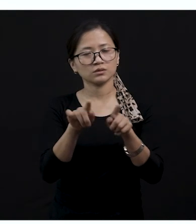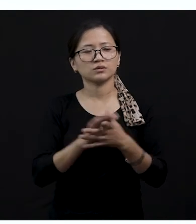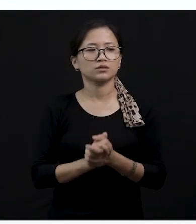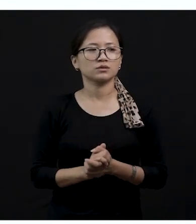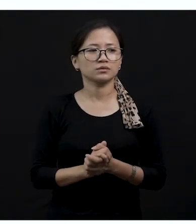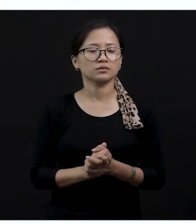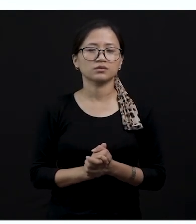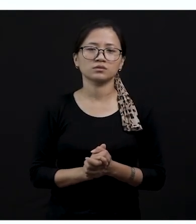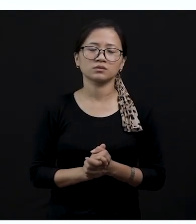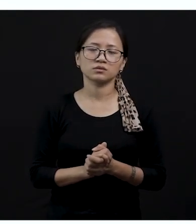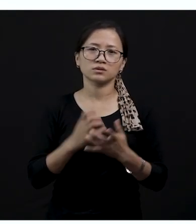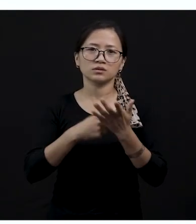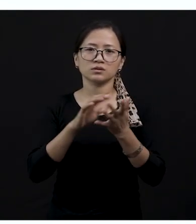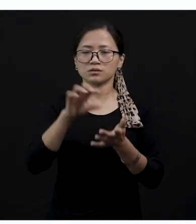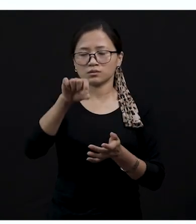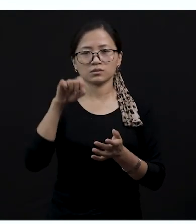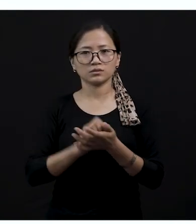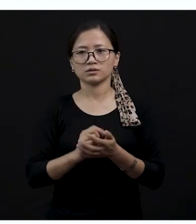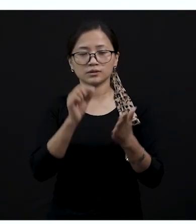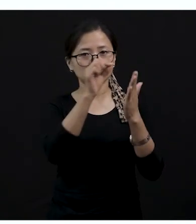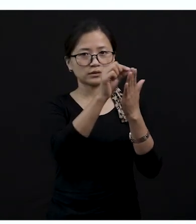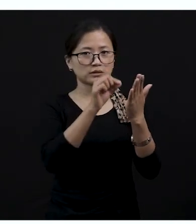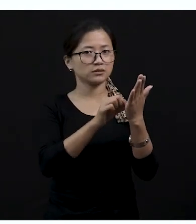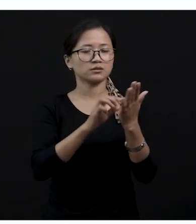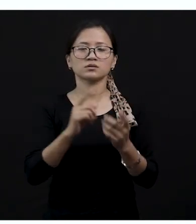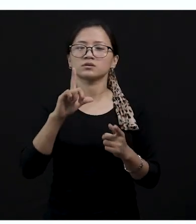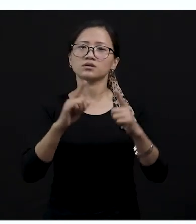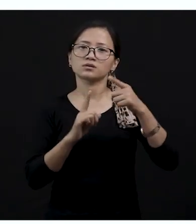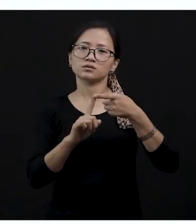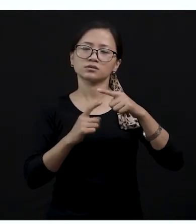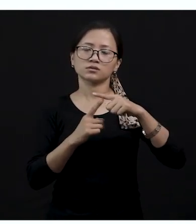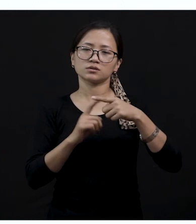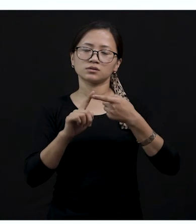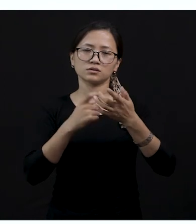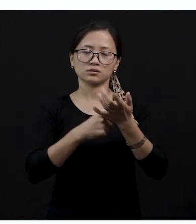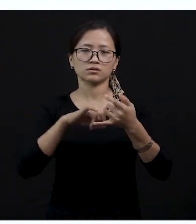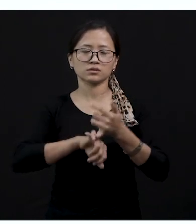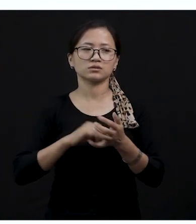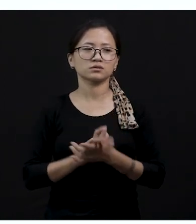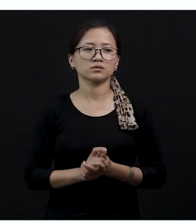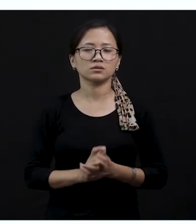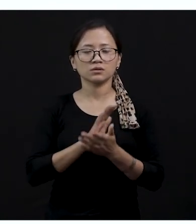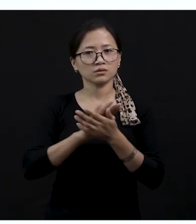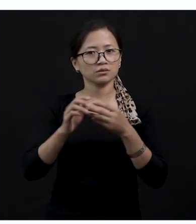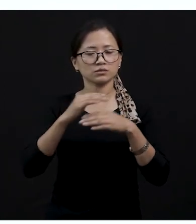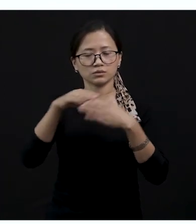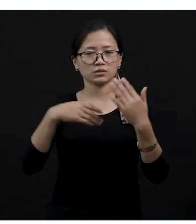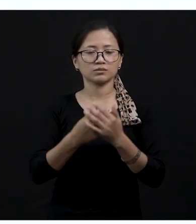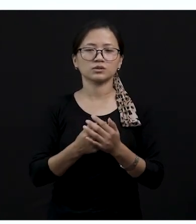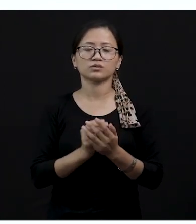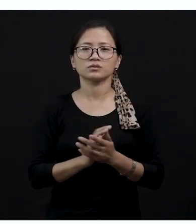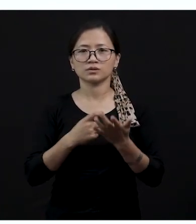So in rhyme scheme, we will take only the indicating letter, not the words, okay? Now, that is all about rhyme